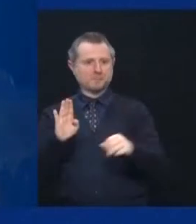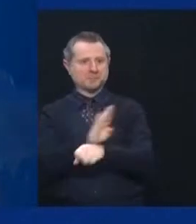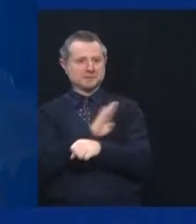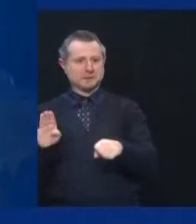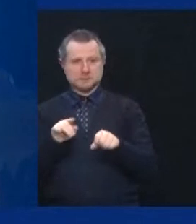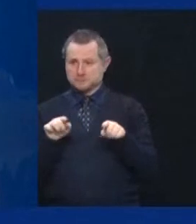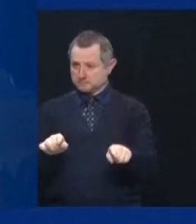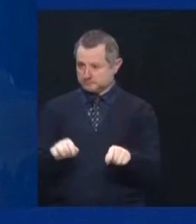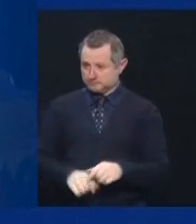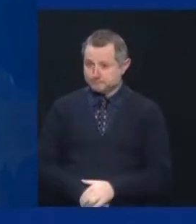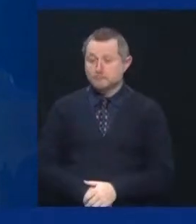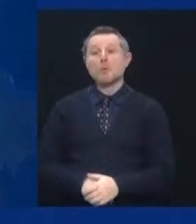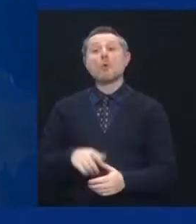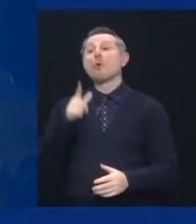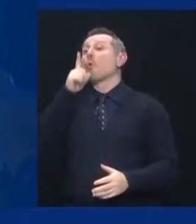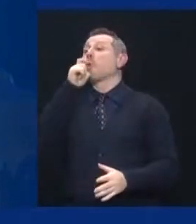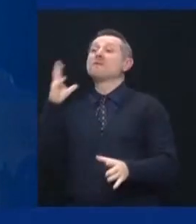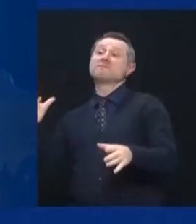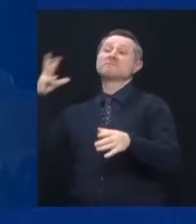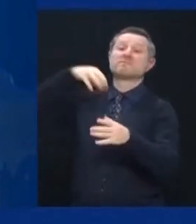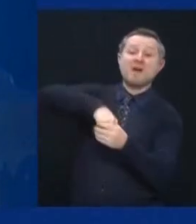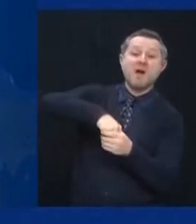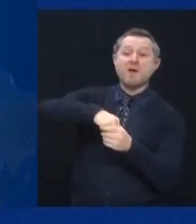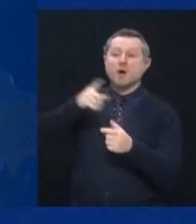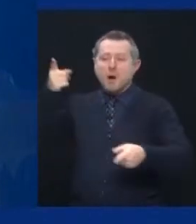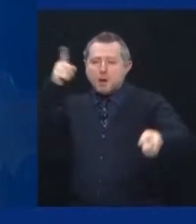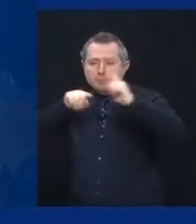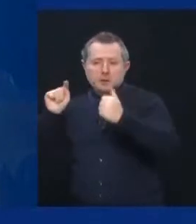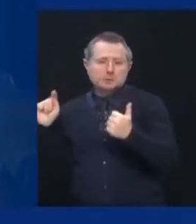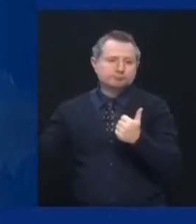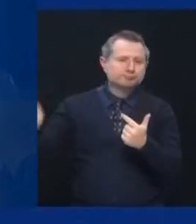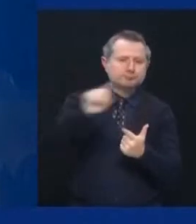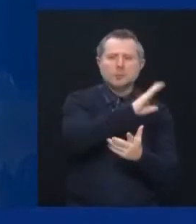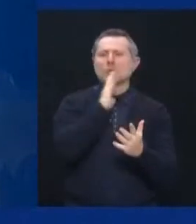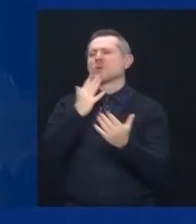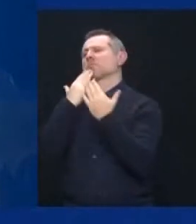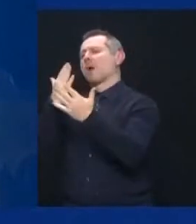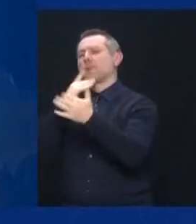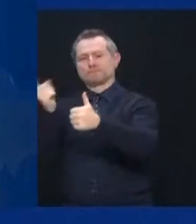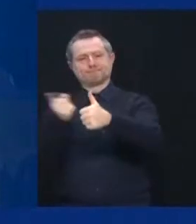The partnership that put this together, I thank them all, Department of